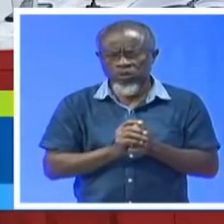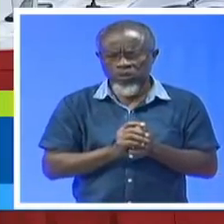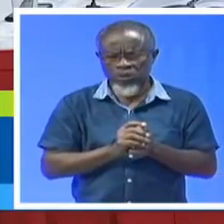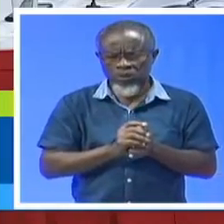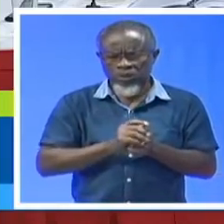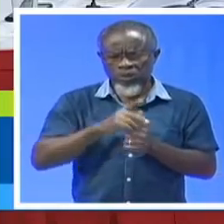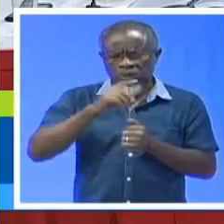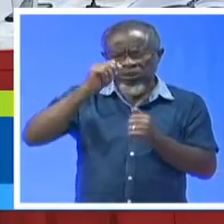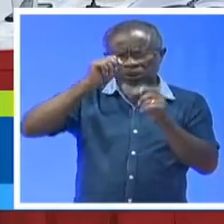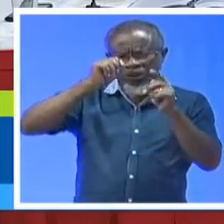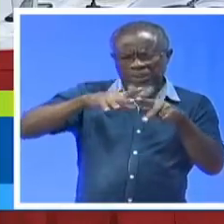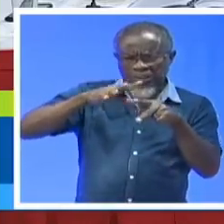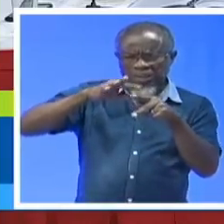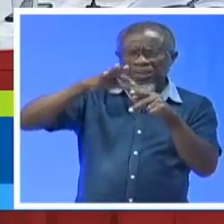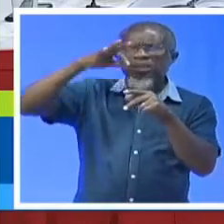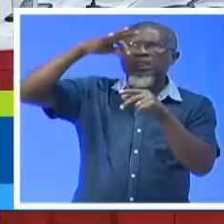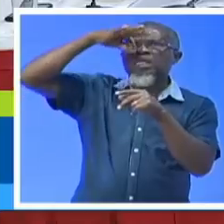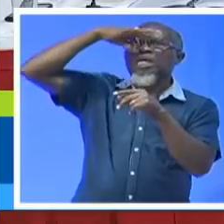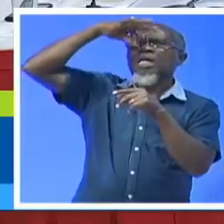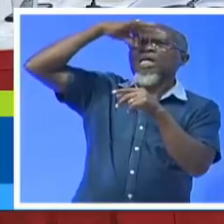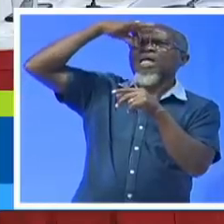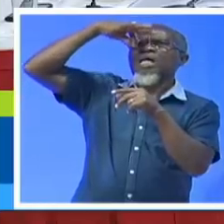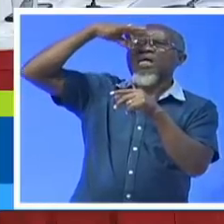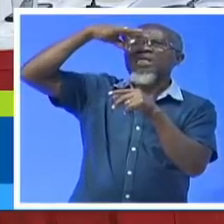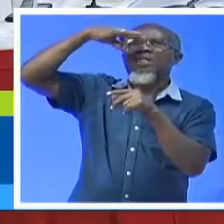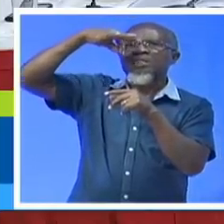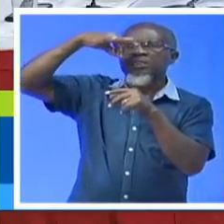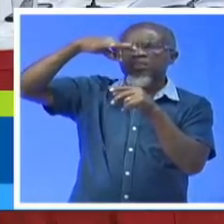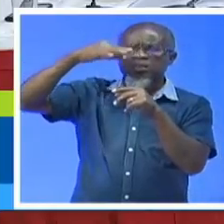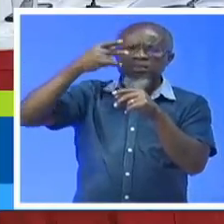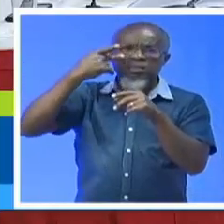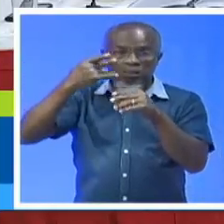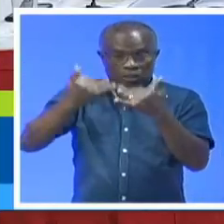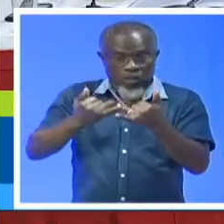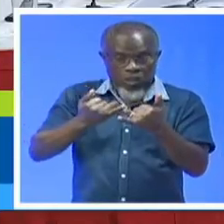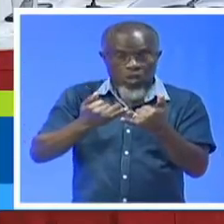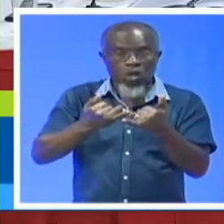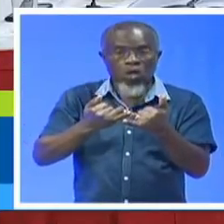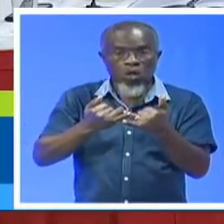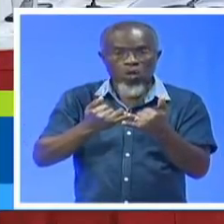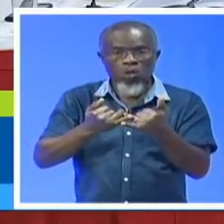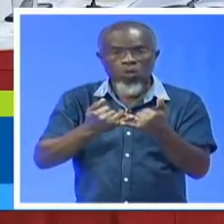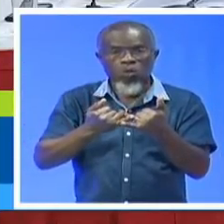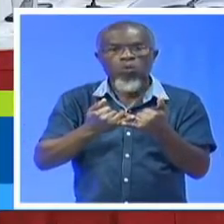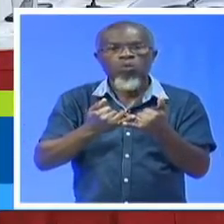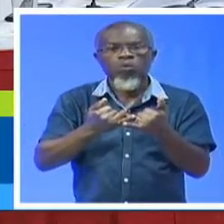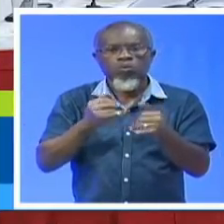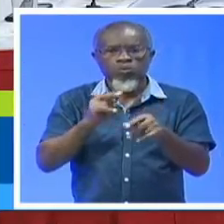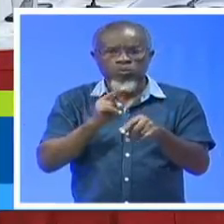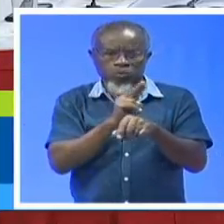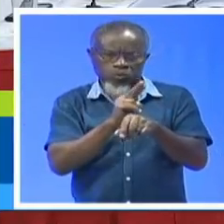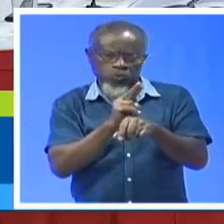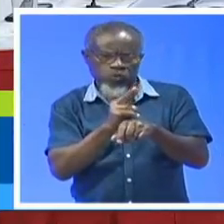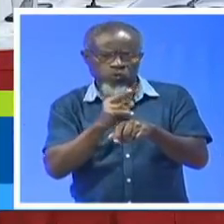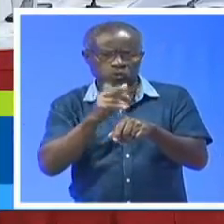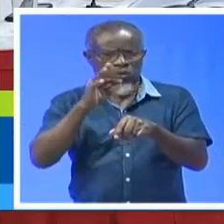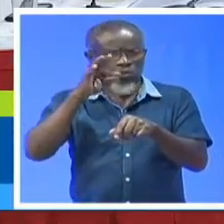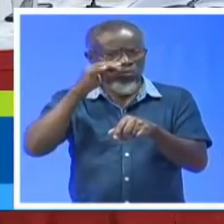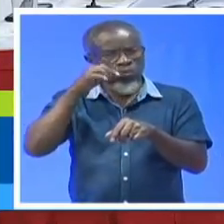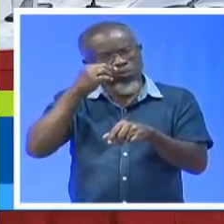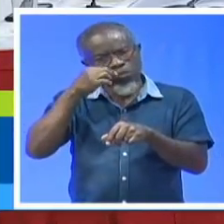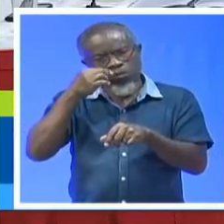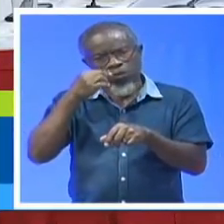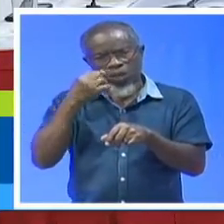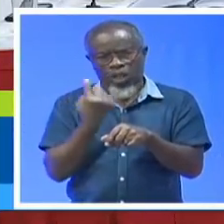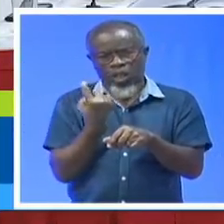your nose, close to the brain, has been adjusted to swab the nostrils in the US. Does TNT plan to do